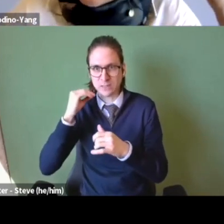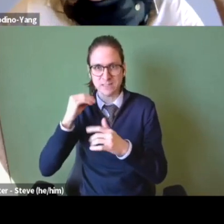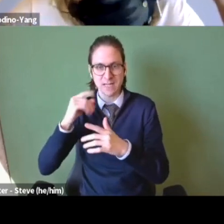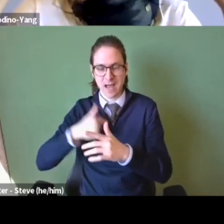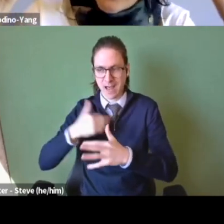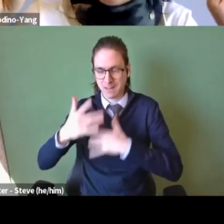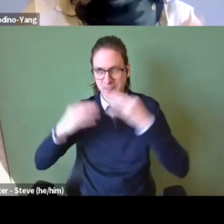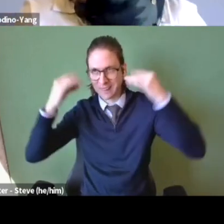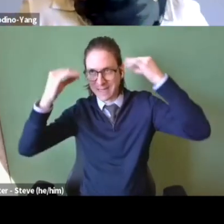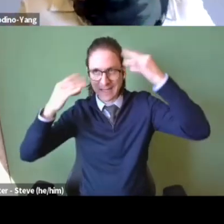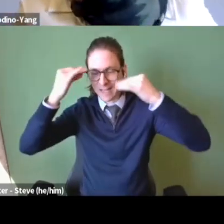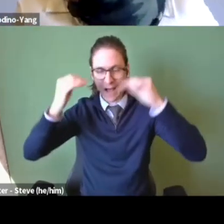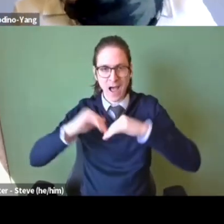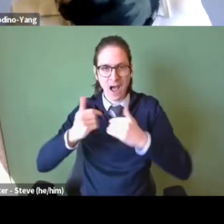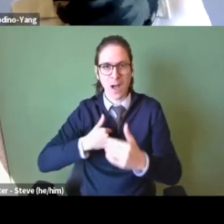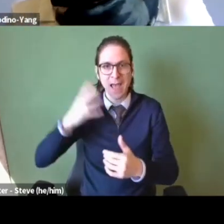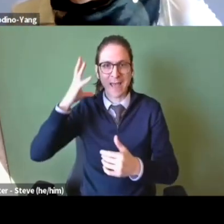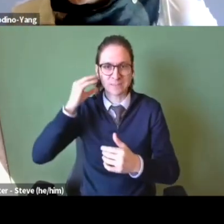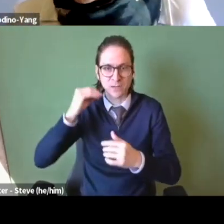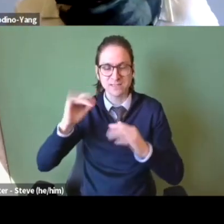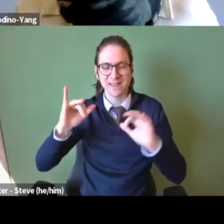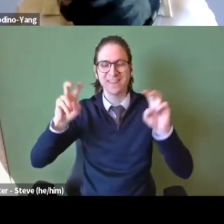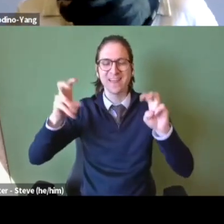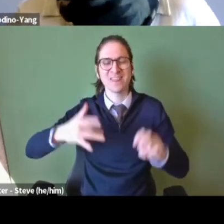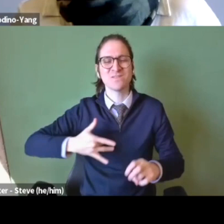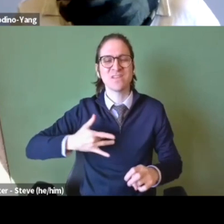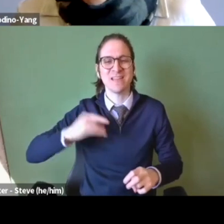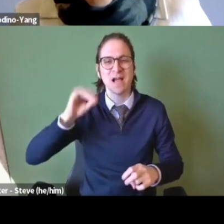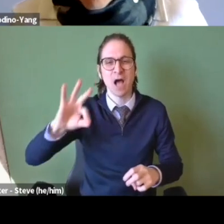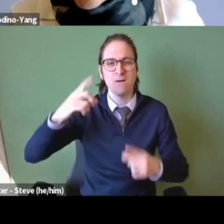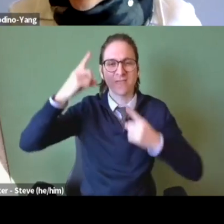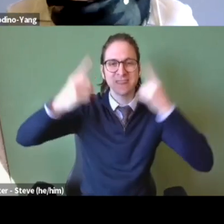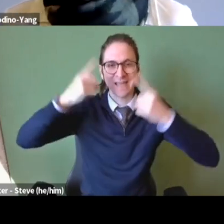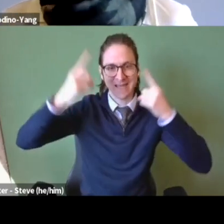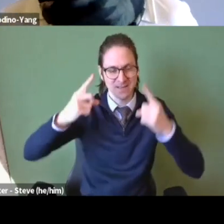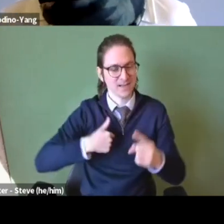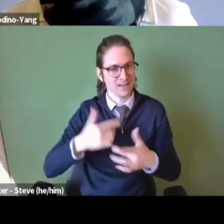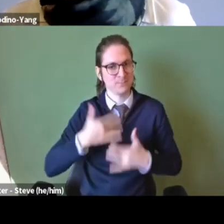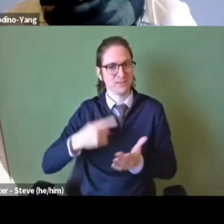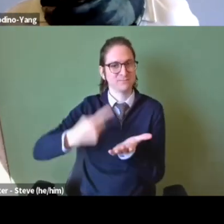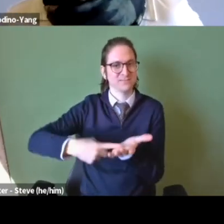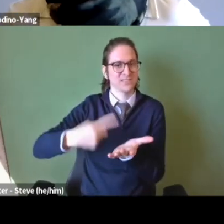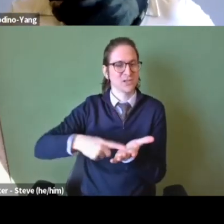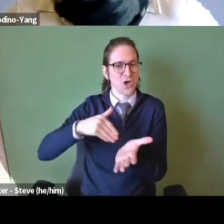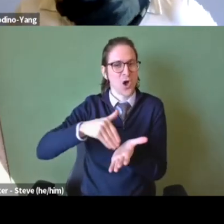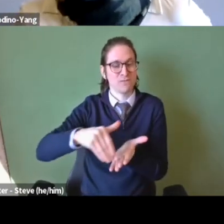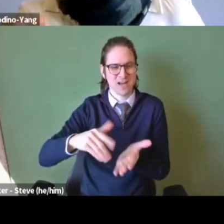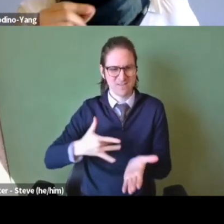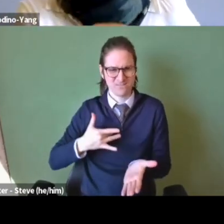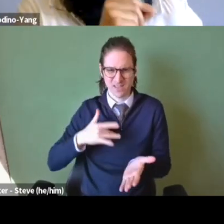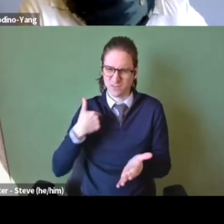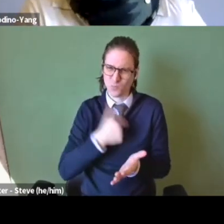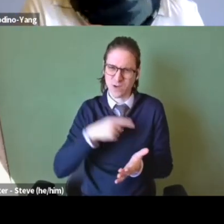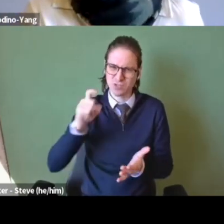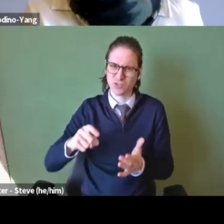the feeling of thinking is something that I talk a lot about as something we need to pay attention to in school contexts. What